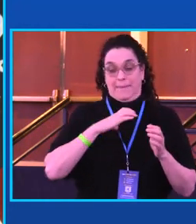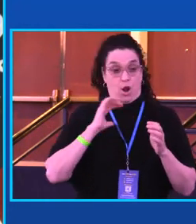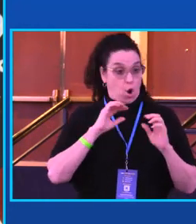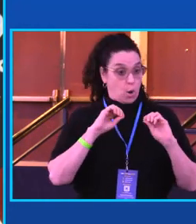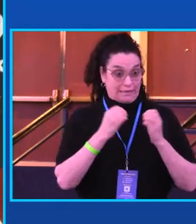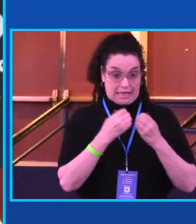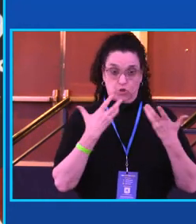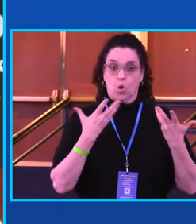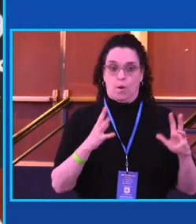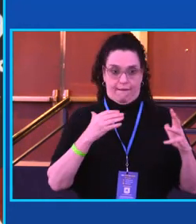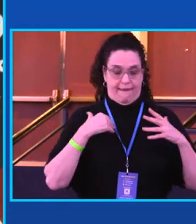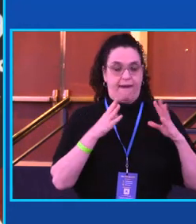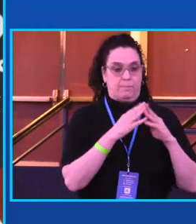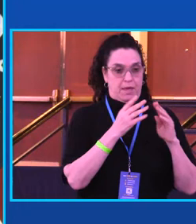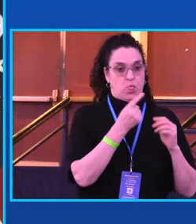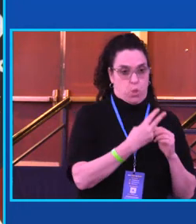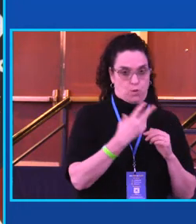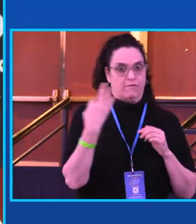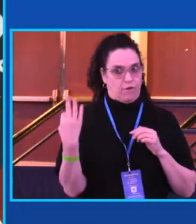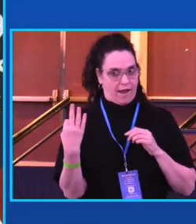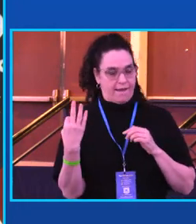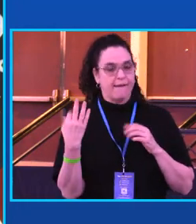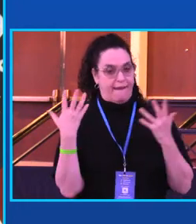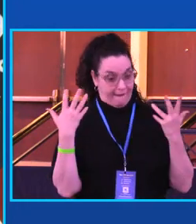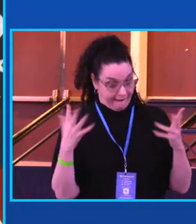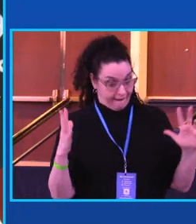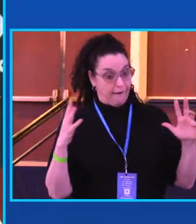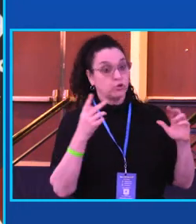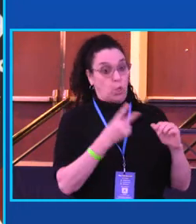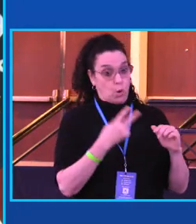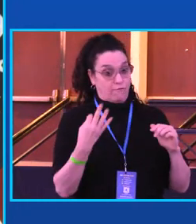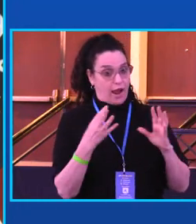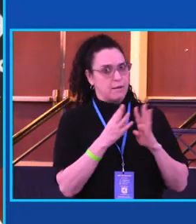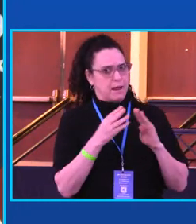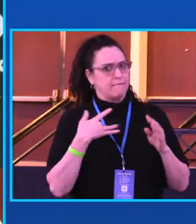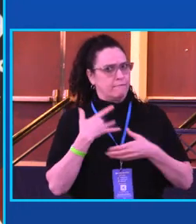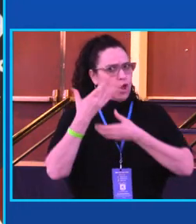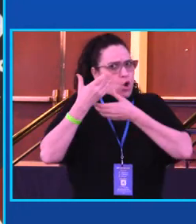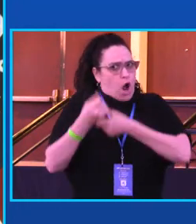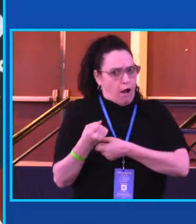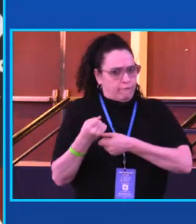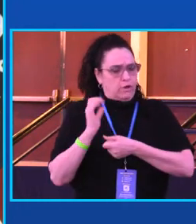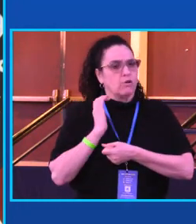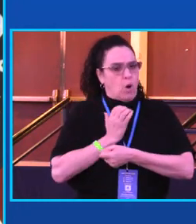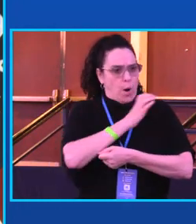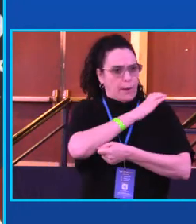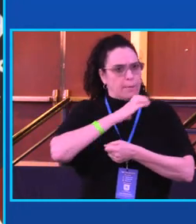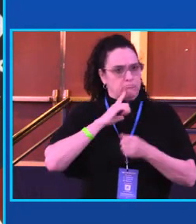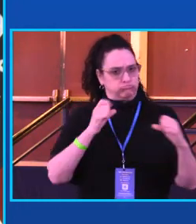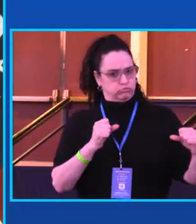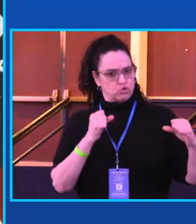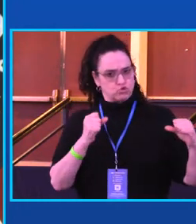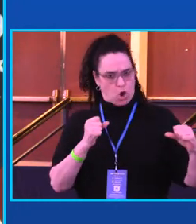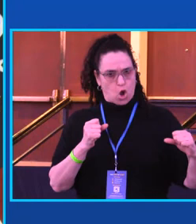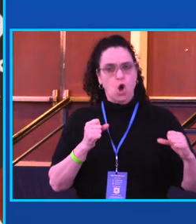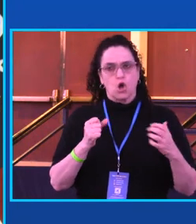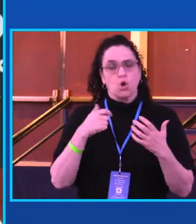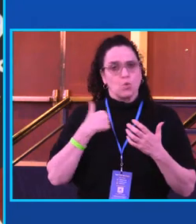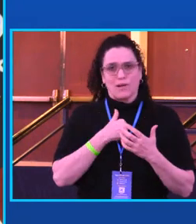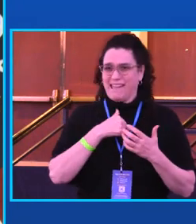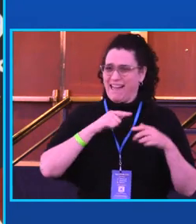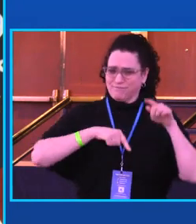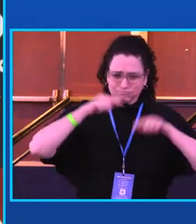those meetings, I am more than confident that this is a very strong committee, with a range of views that is